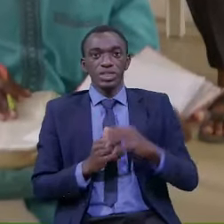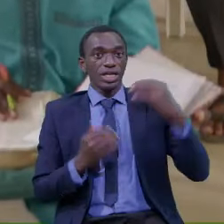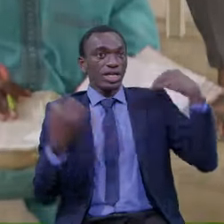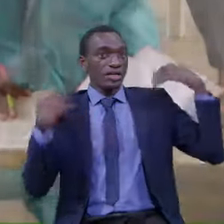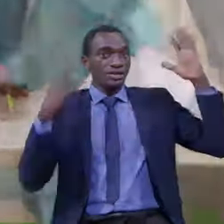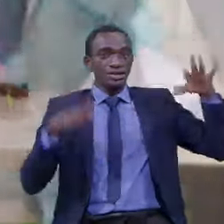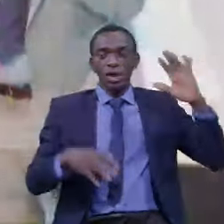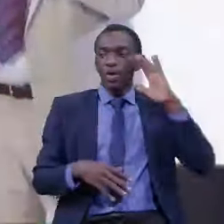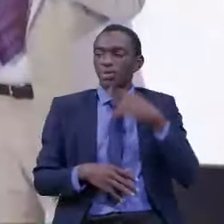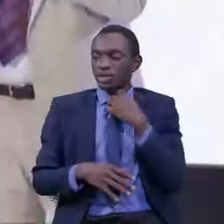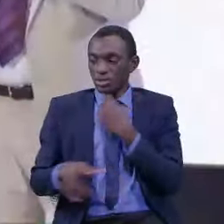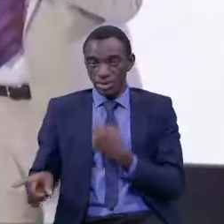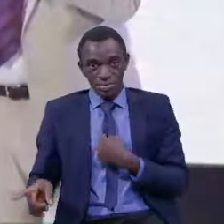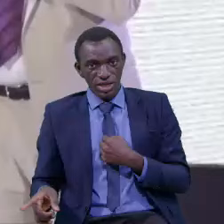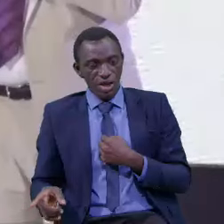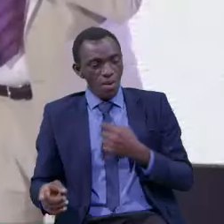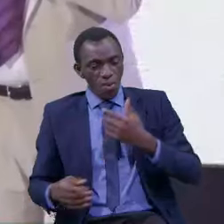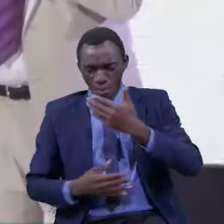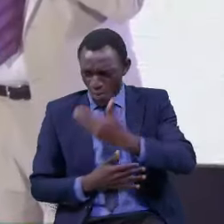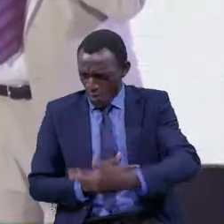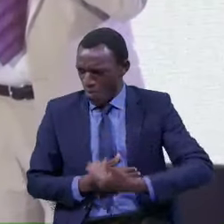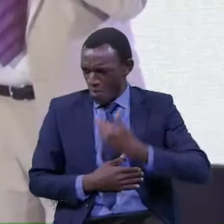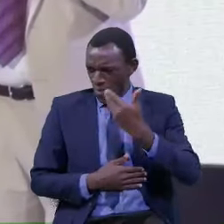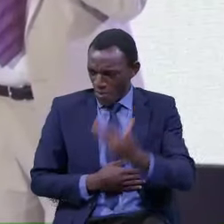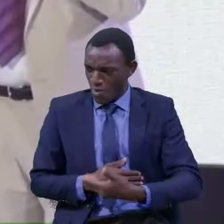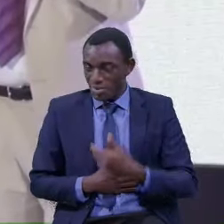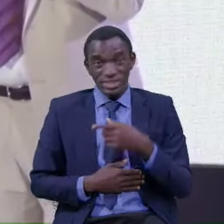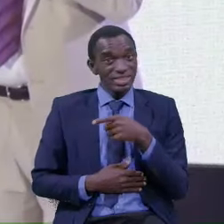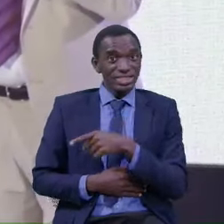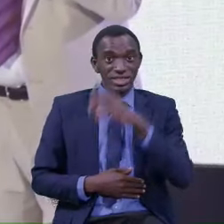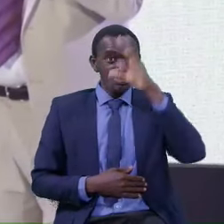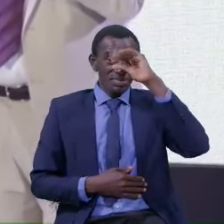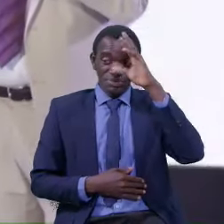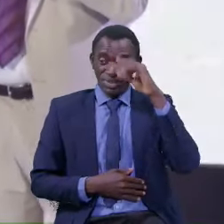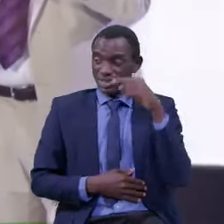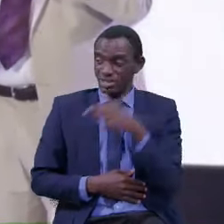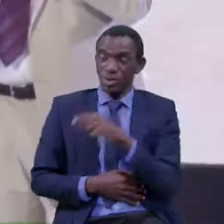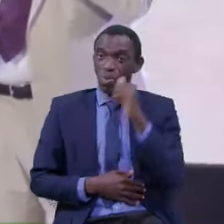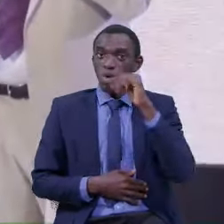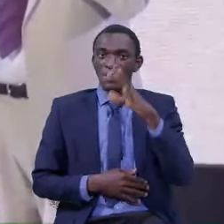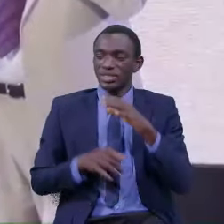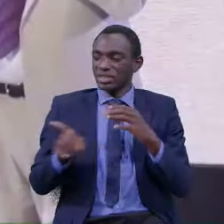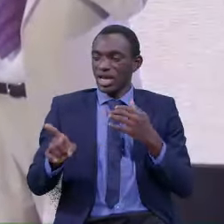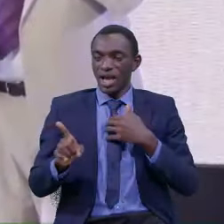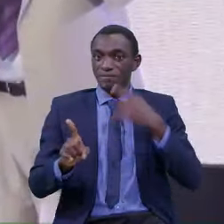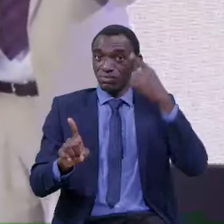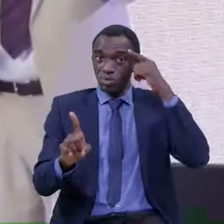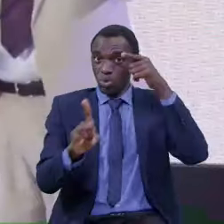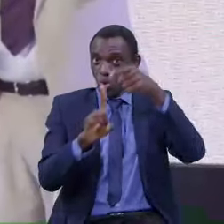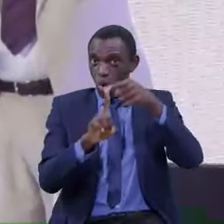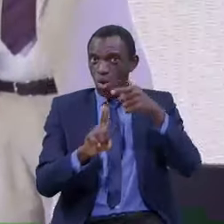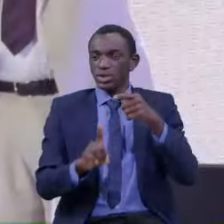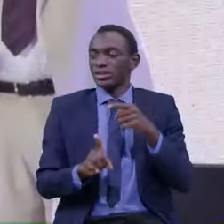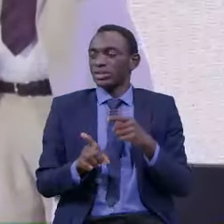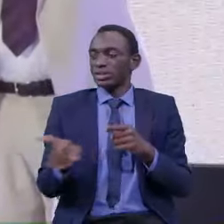welcome, welcome. Look at the man. Look at the woman. He's a man of goals. He's a woman of goals.